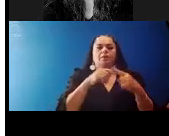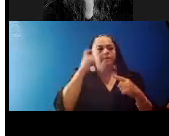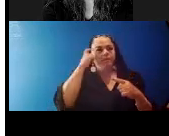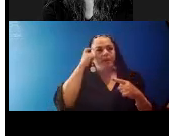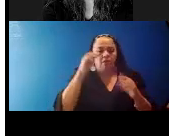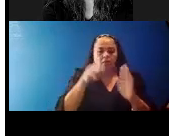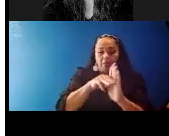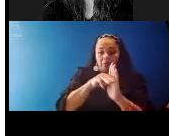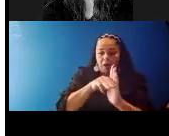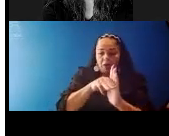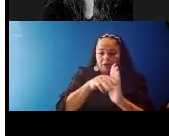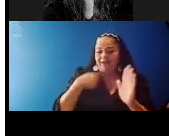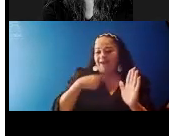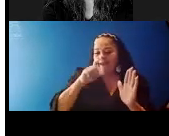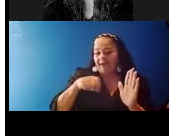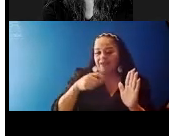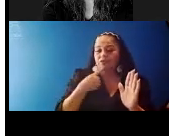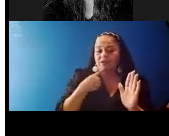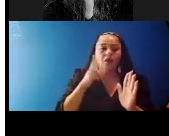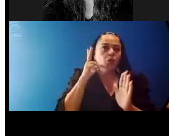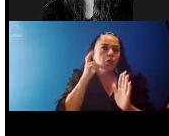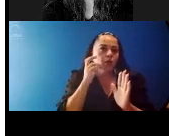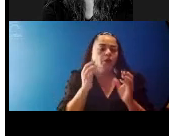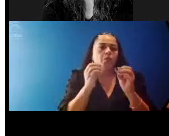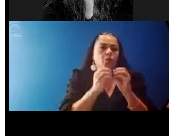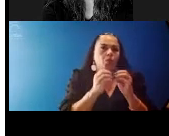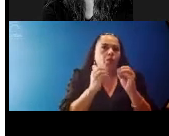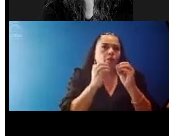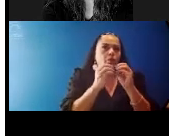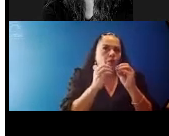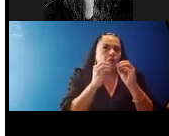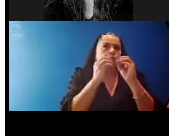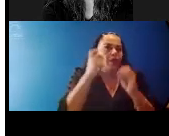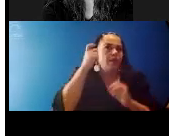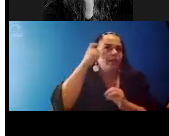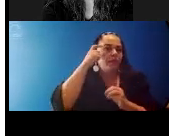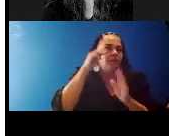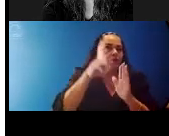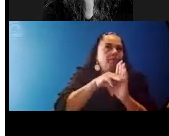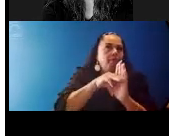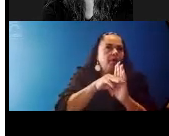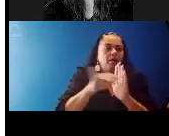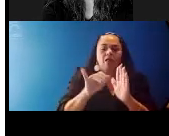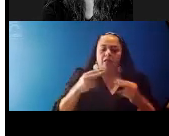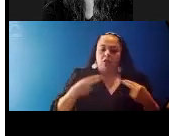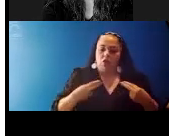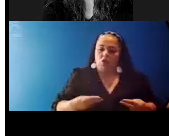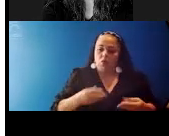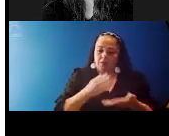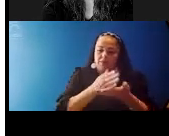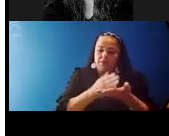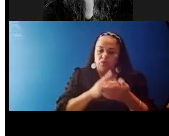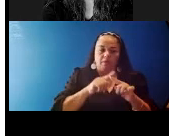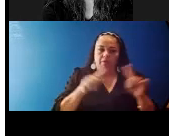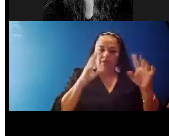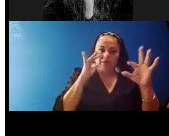is, I have to just say, we're hearing this more and more come up, this notion of mental models across like human service sectors. But it's so